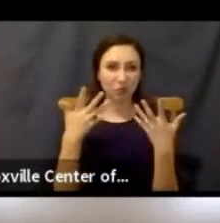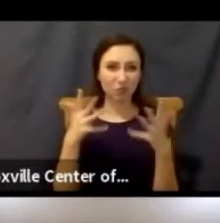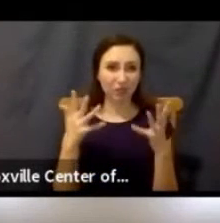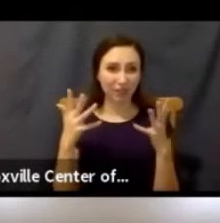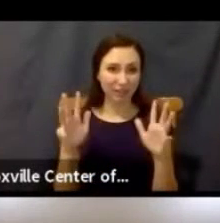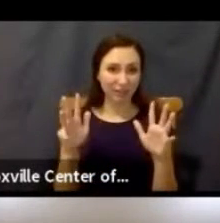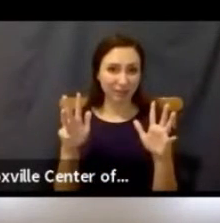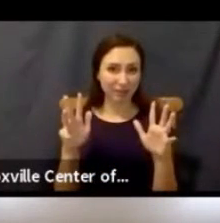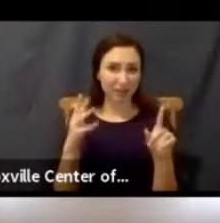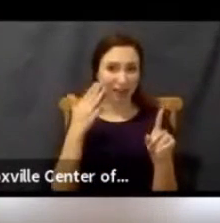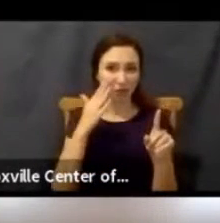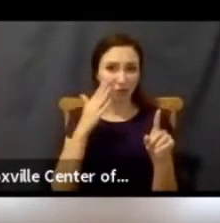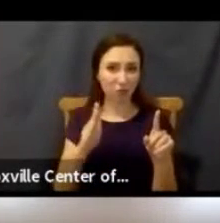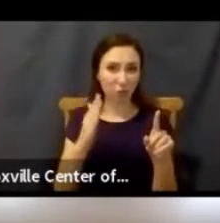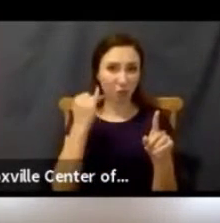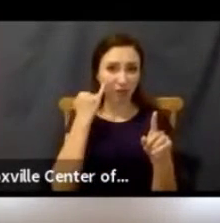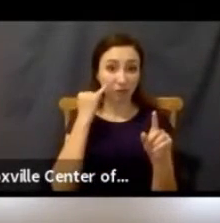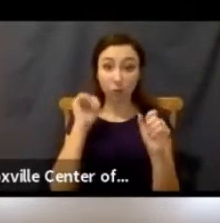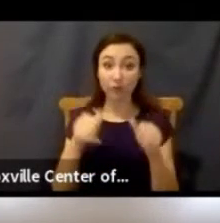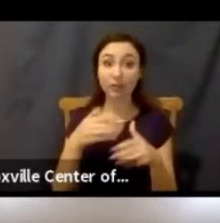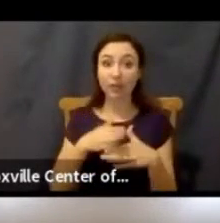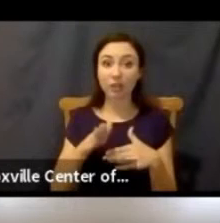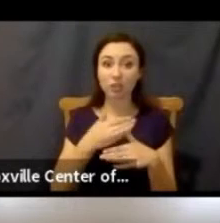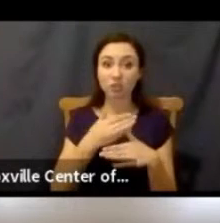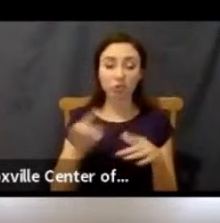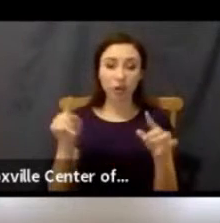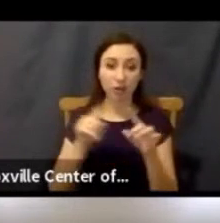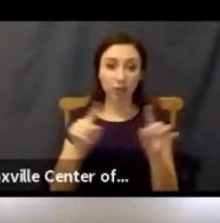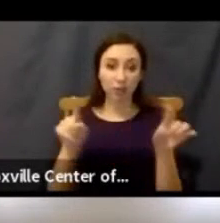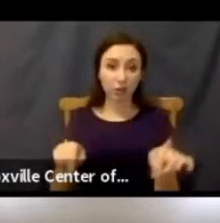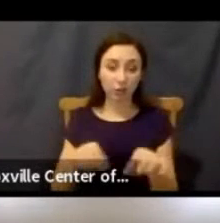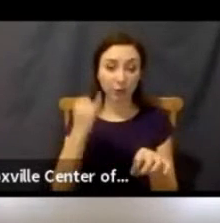know if we can share it if you'd like from,